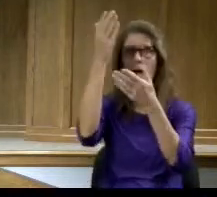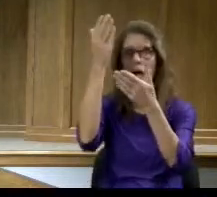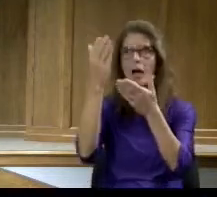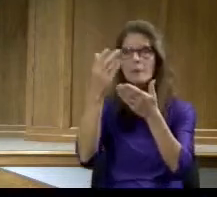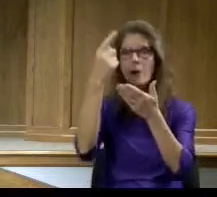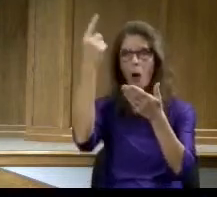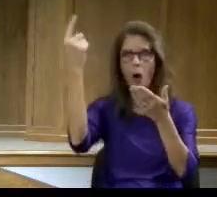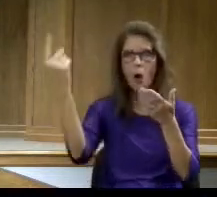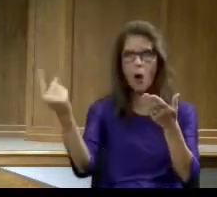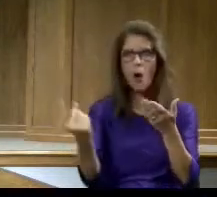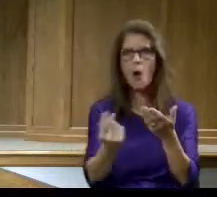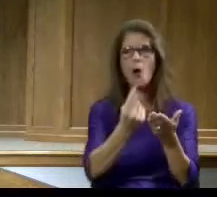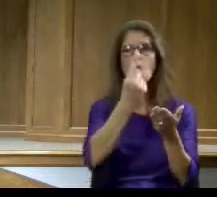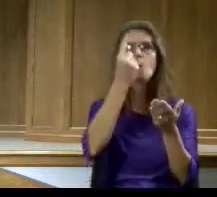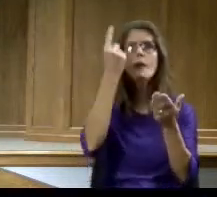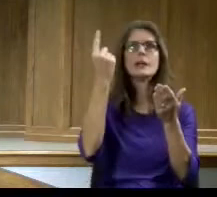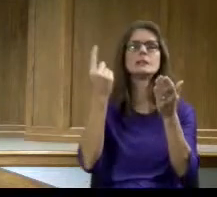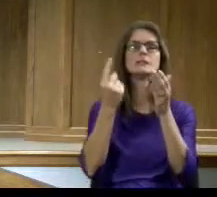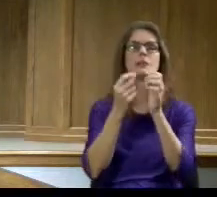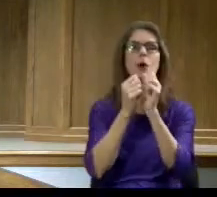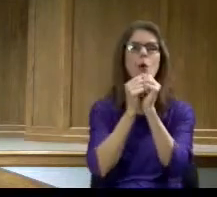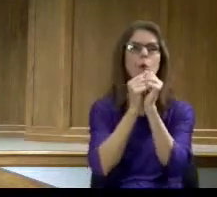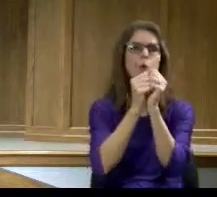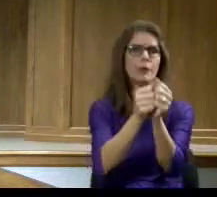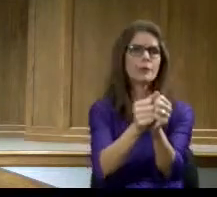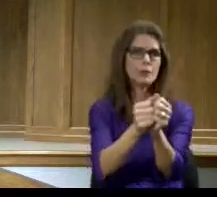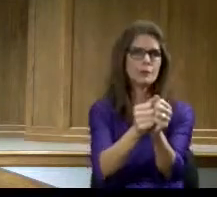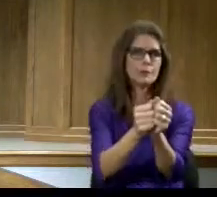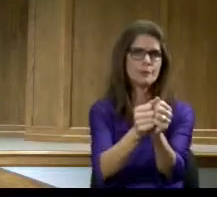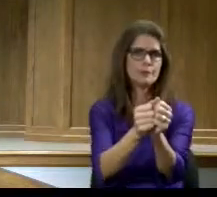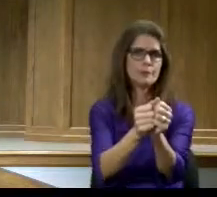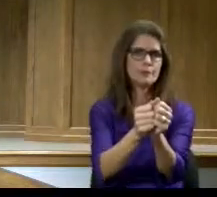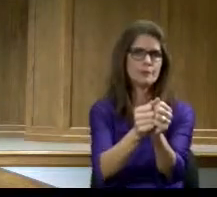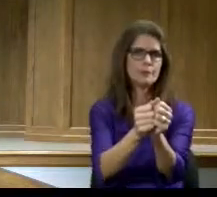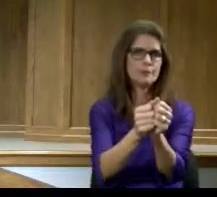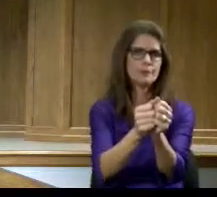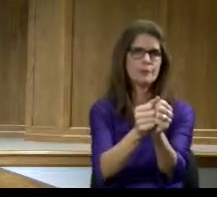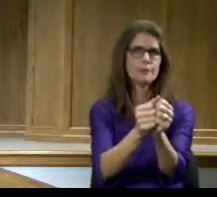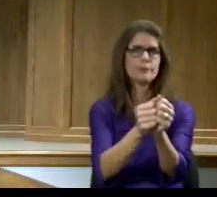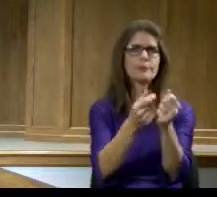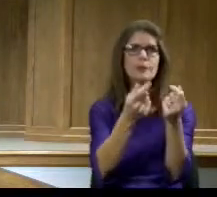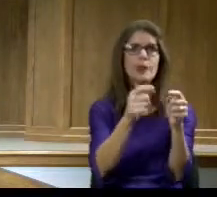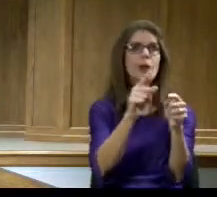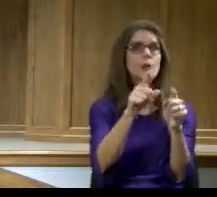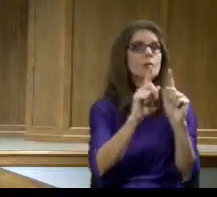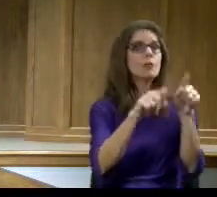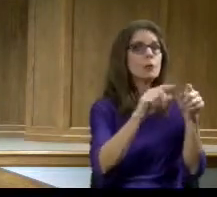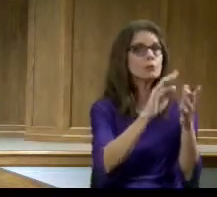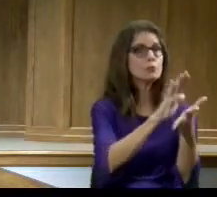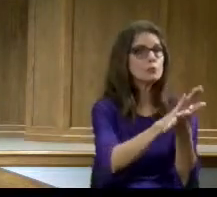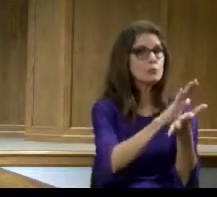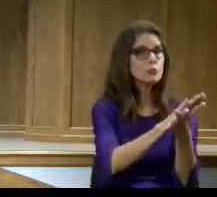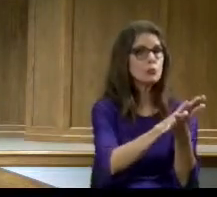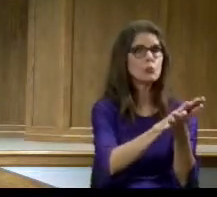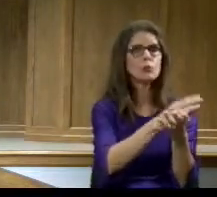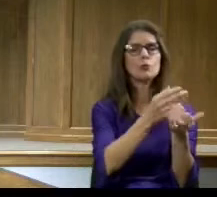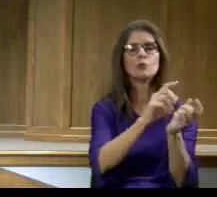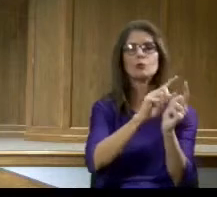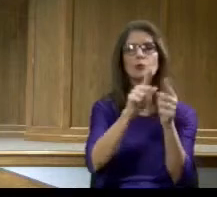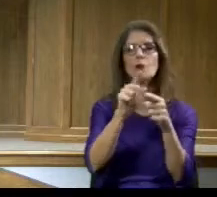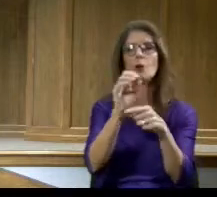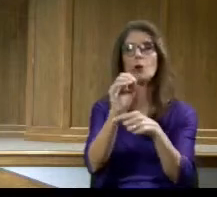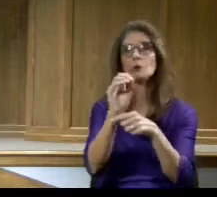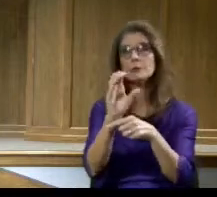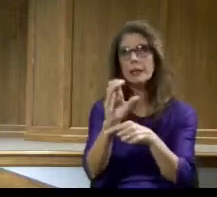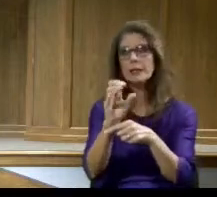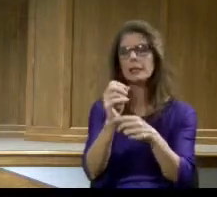I am always with you. I am with you when you go to school. I am with you when you go to OC. I am with you when you